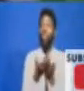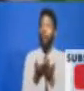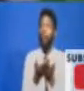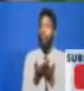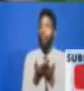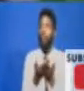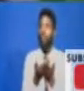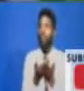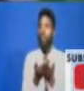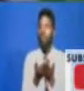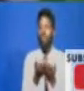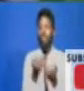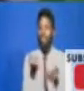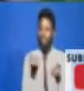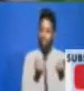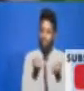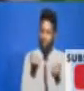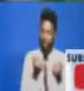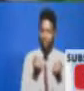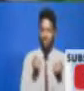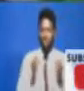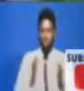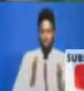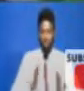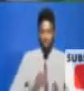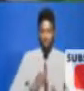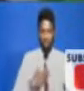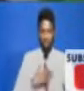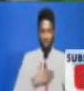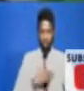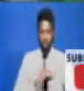available for my personal use.